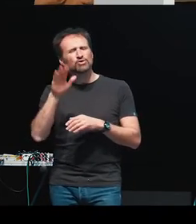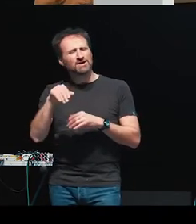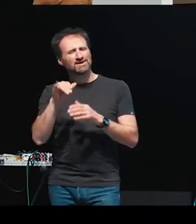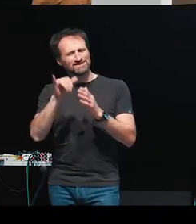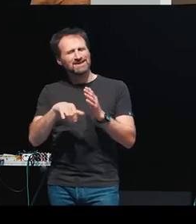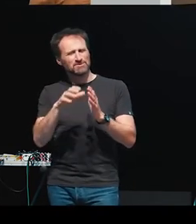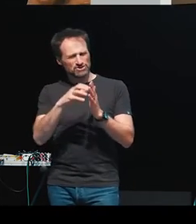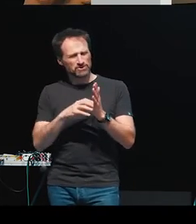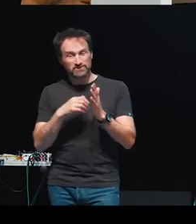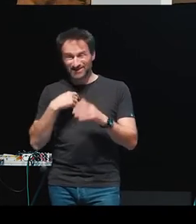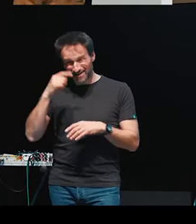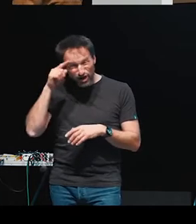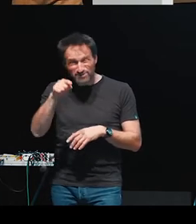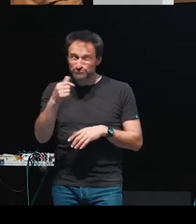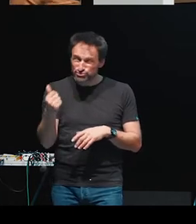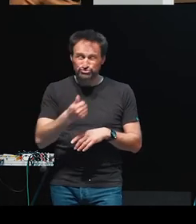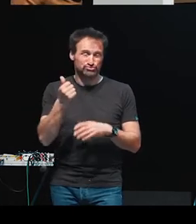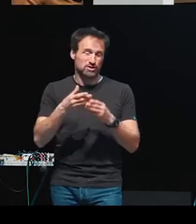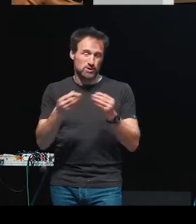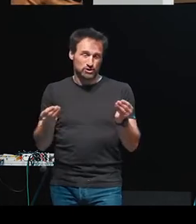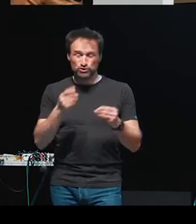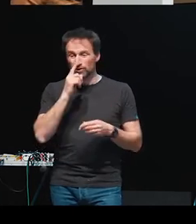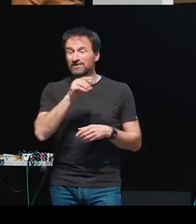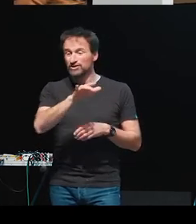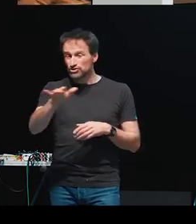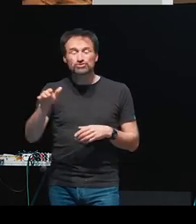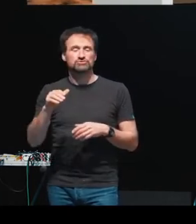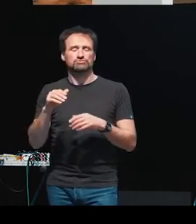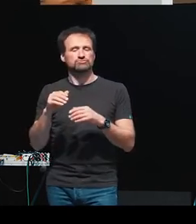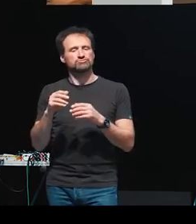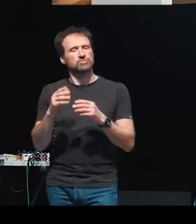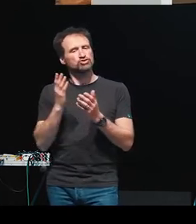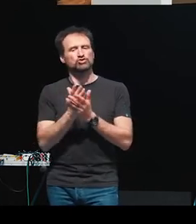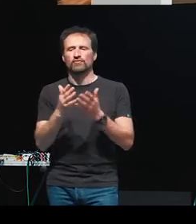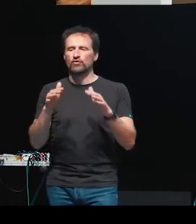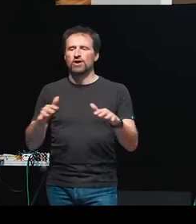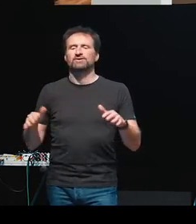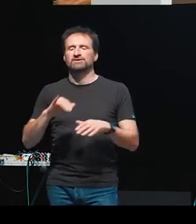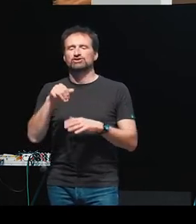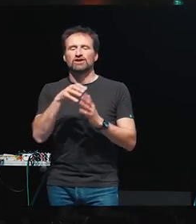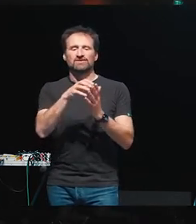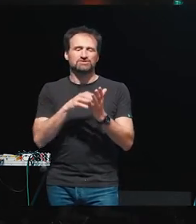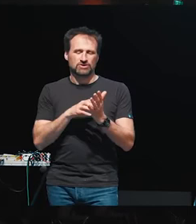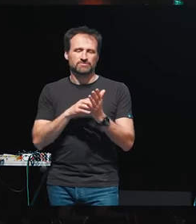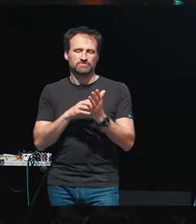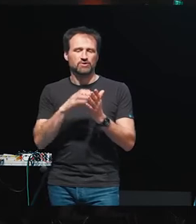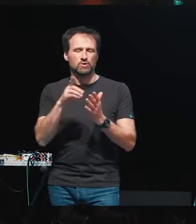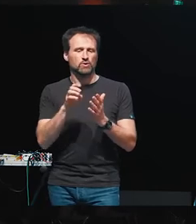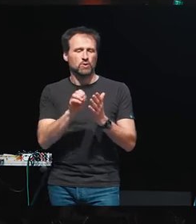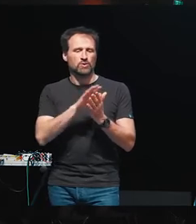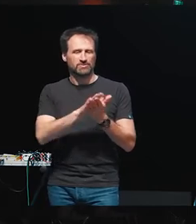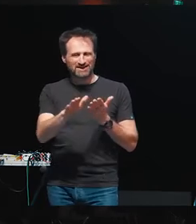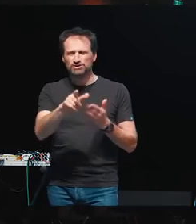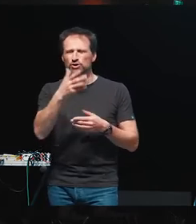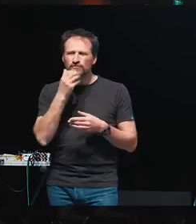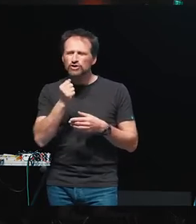it's a great solution when you have an existing JavaScript code base and you want to start adding some types, getting some of